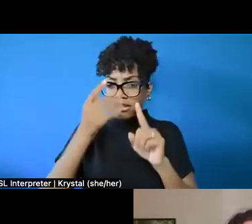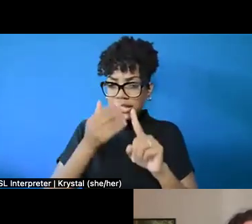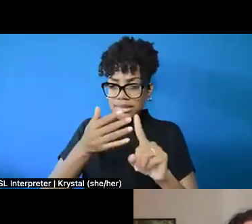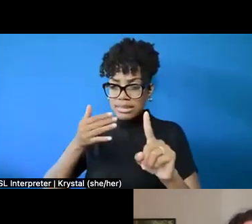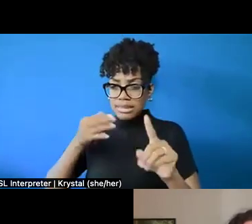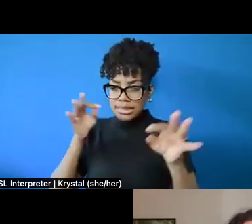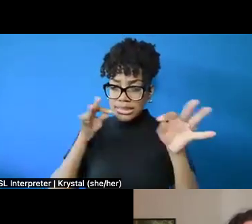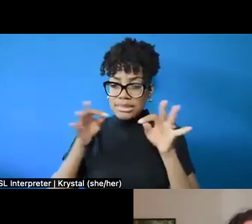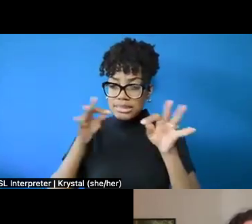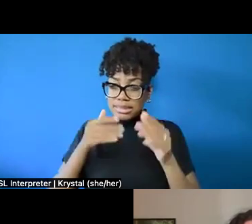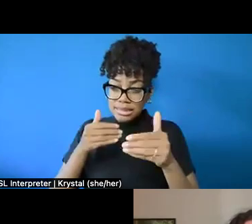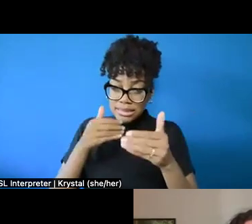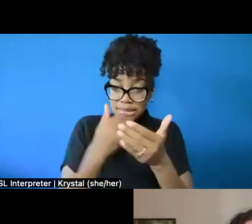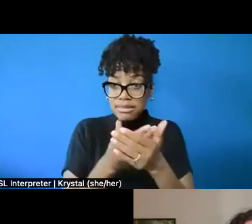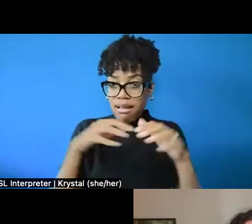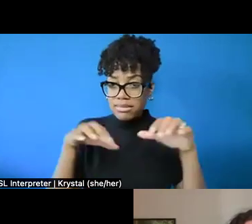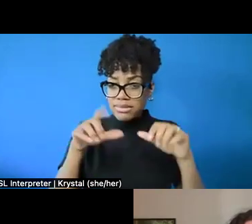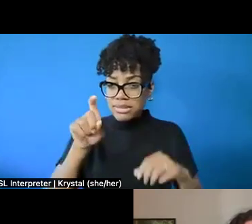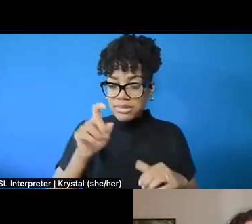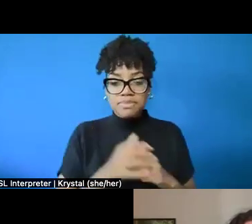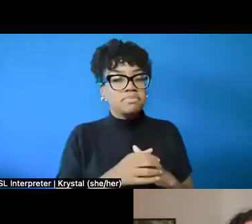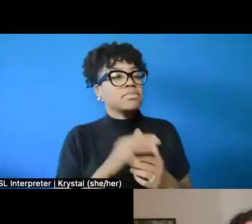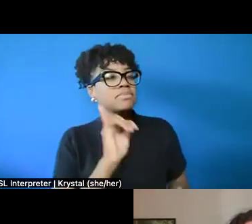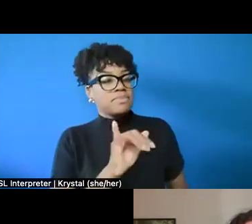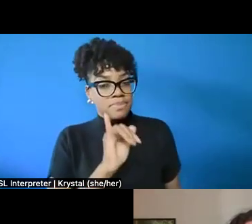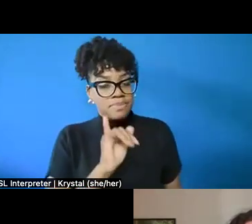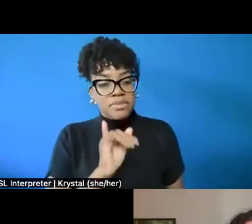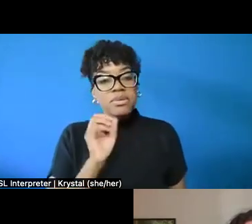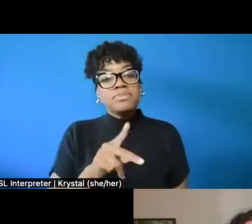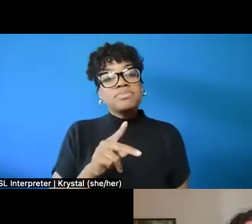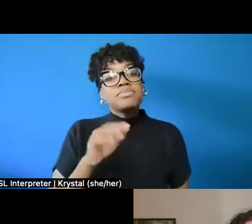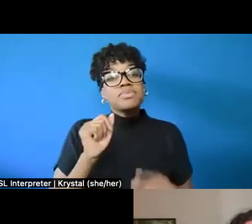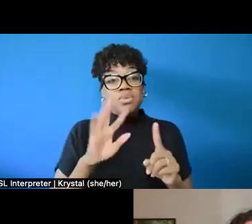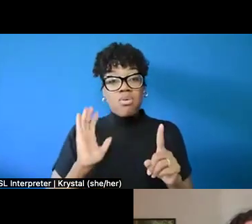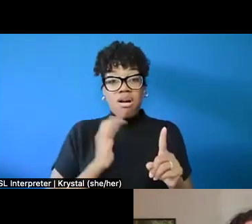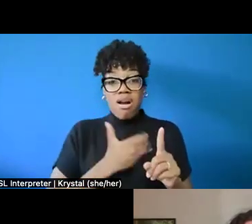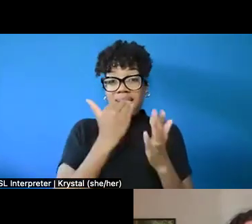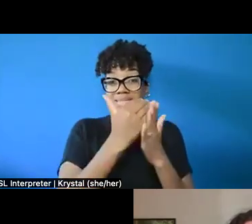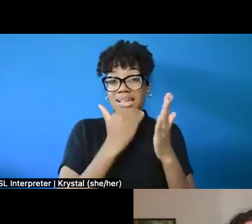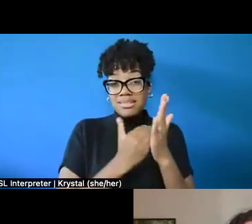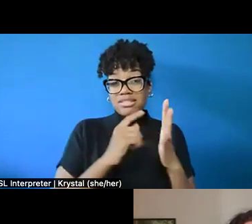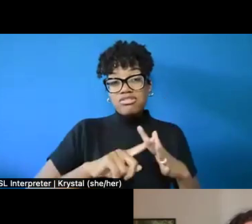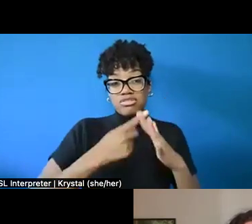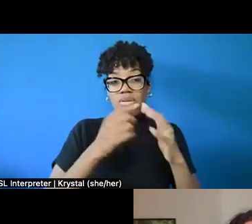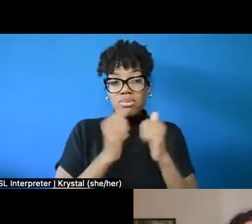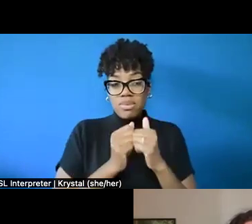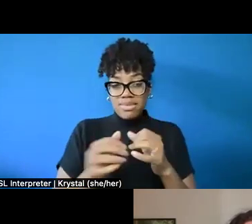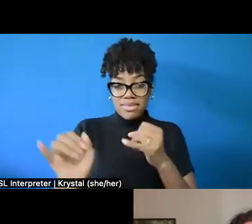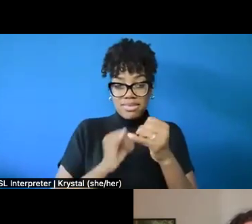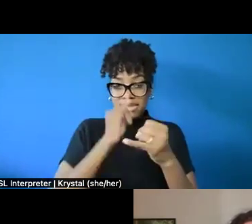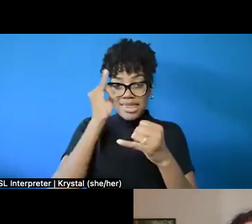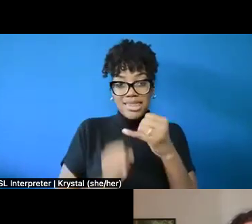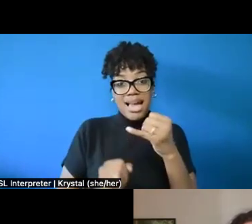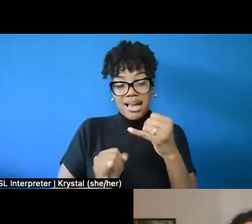lesson really starts with that final grievance in the Declaration of Independence, which I think is the most important one of all the ones